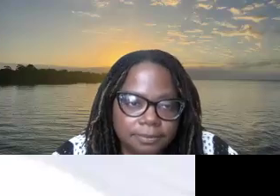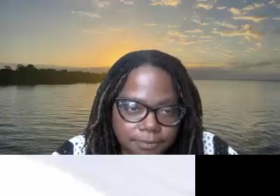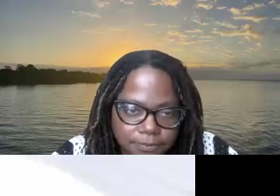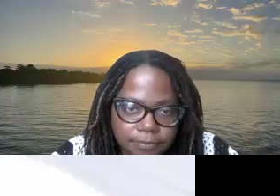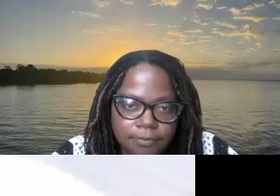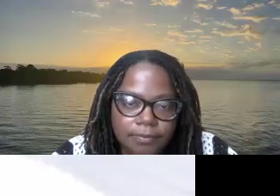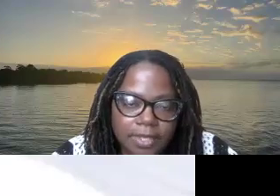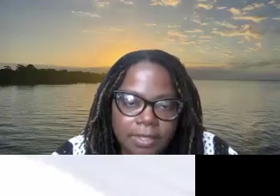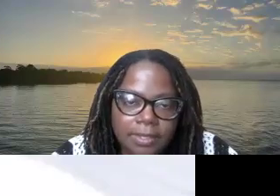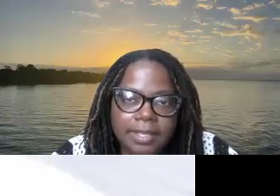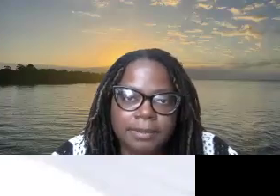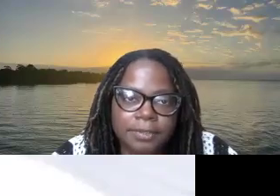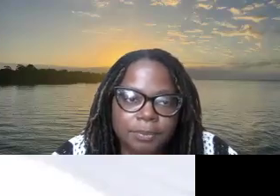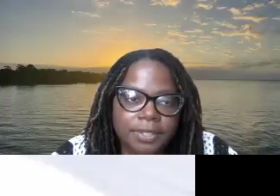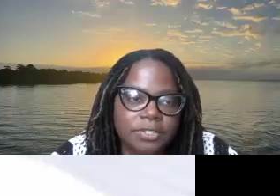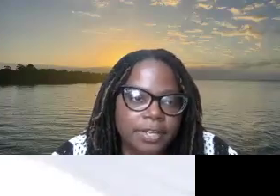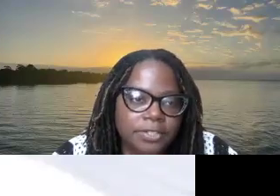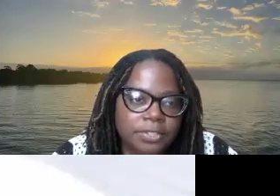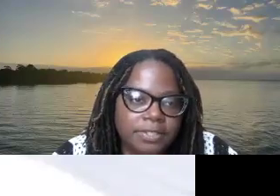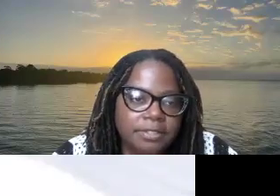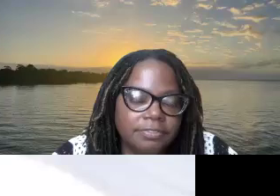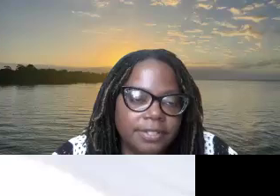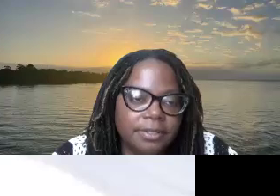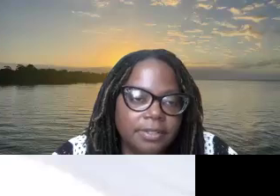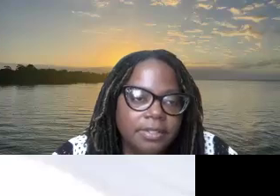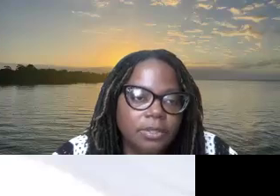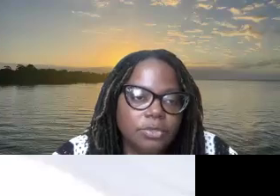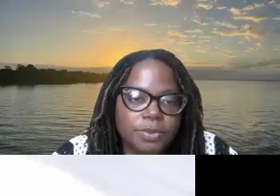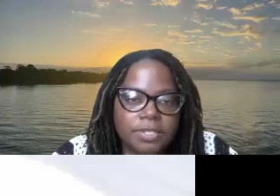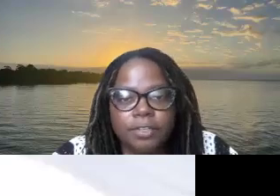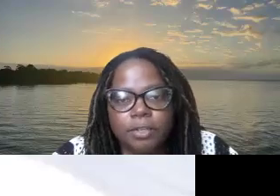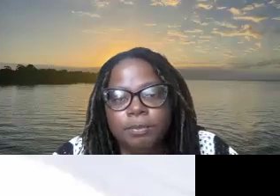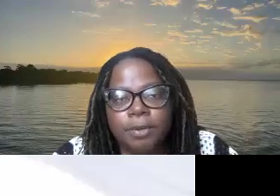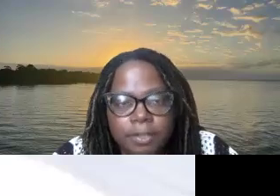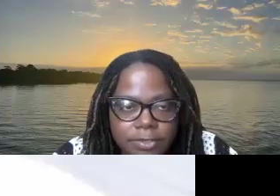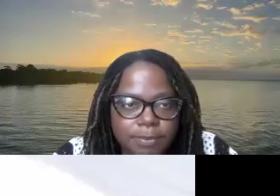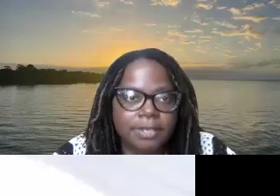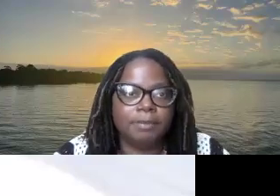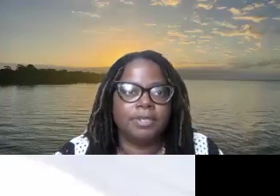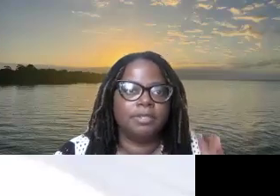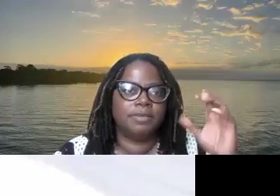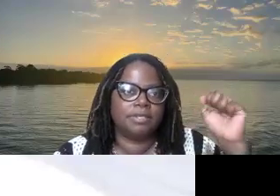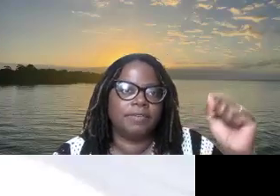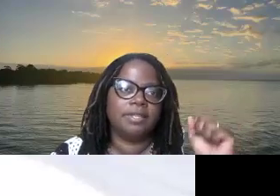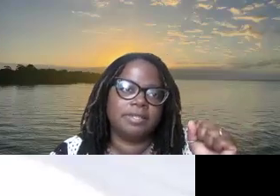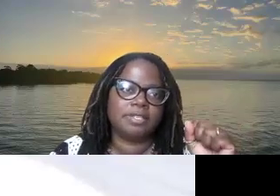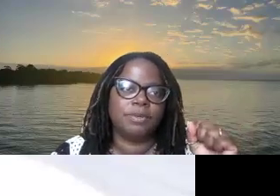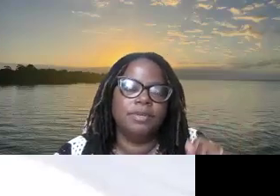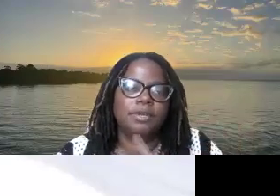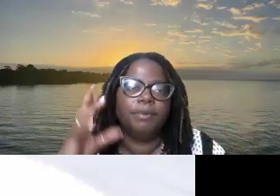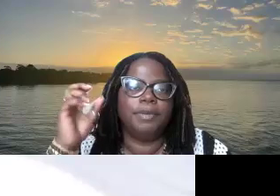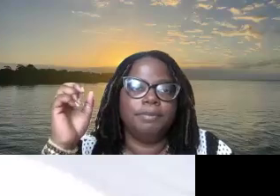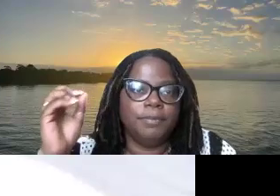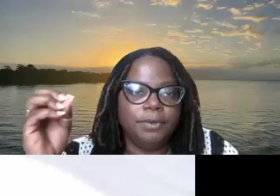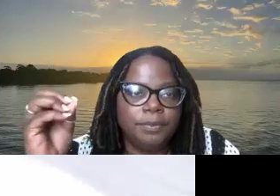heal. And again, I'm going to repeat the strategy of identifying culture-specific community partners that may not be the domestic violence